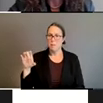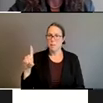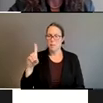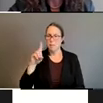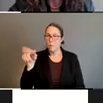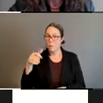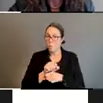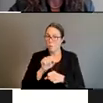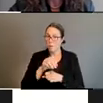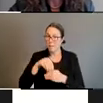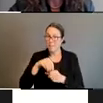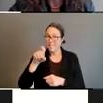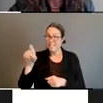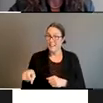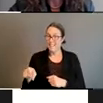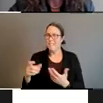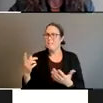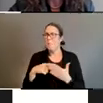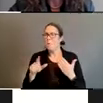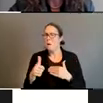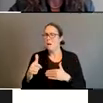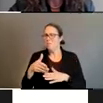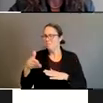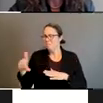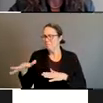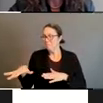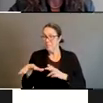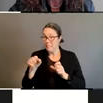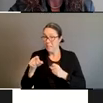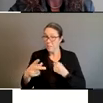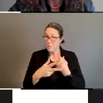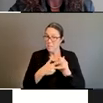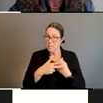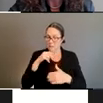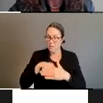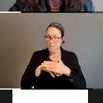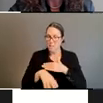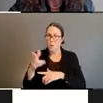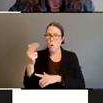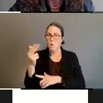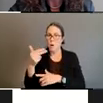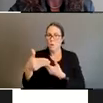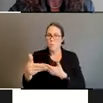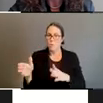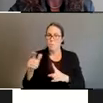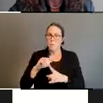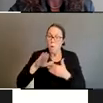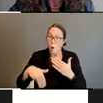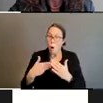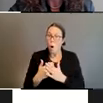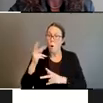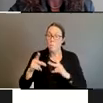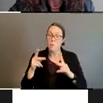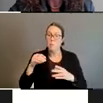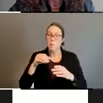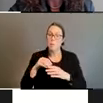neighboring states. Can you save accessible Texas hotel rooms until all people with disabilities in the main shelters